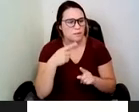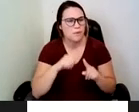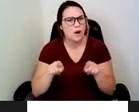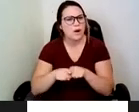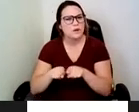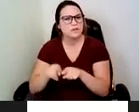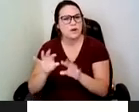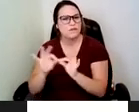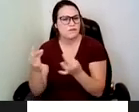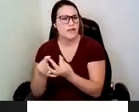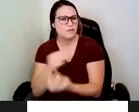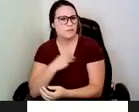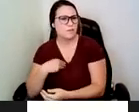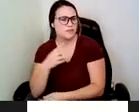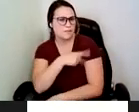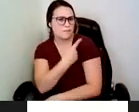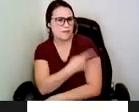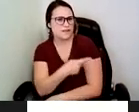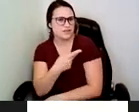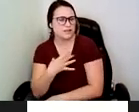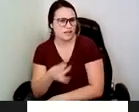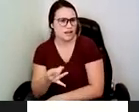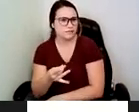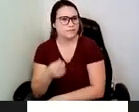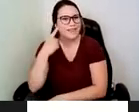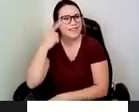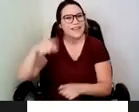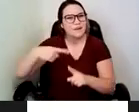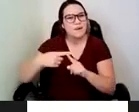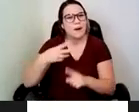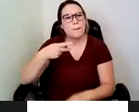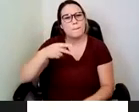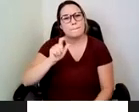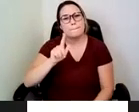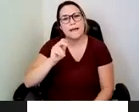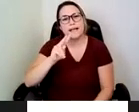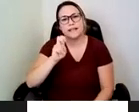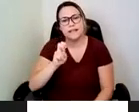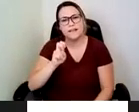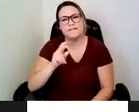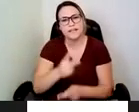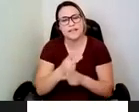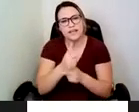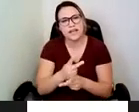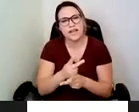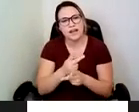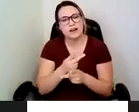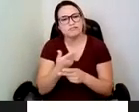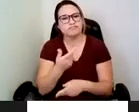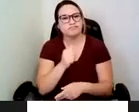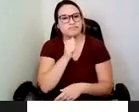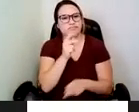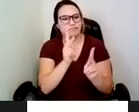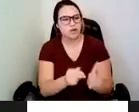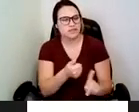you think about palliative care in a person who no longer has a curative option,